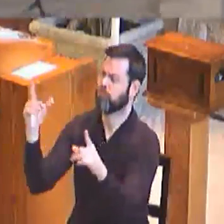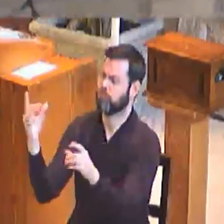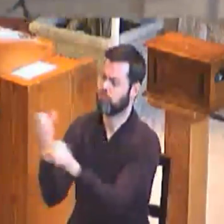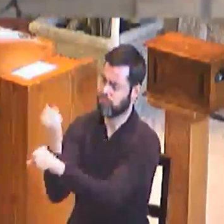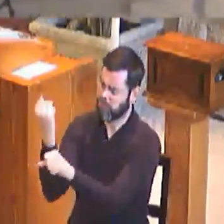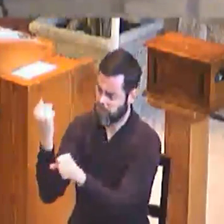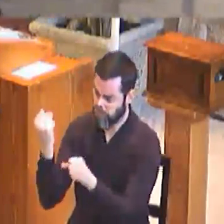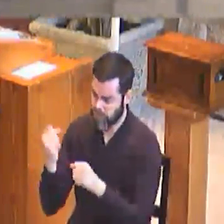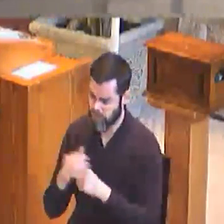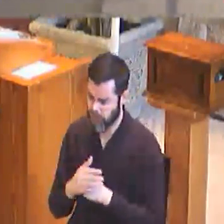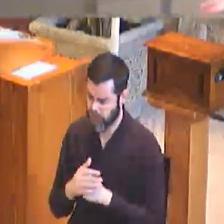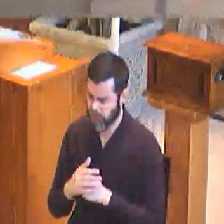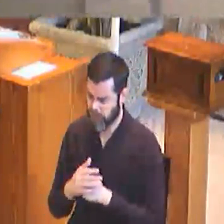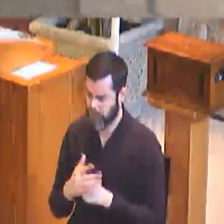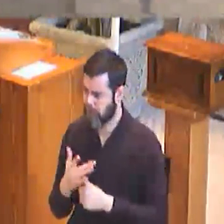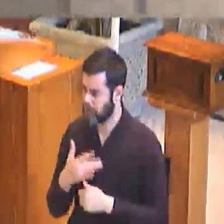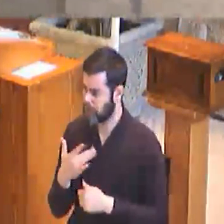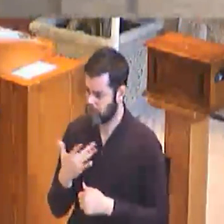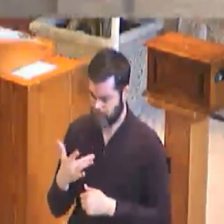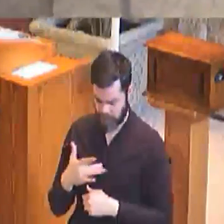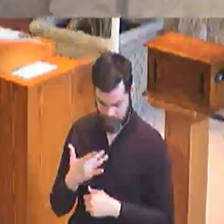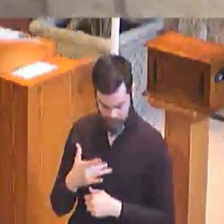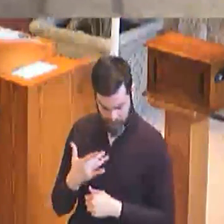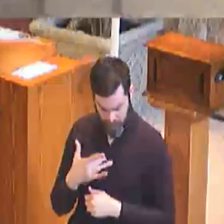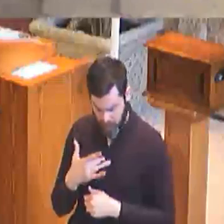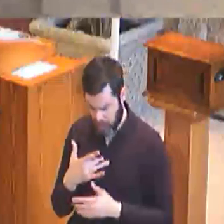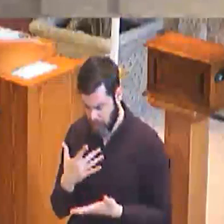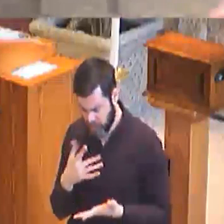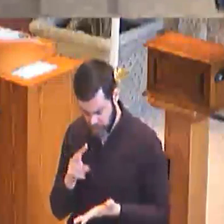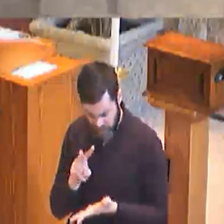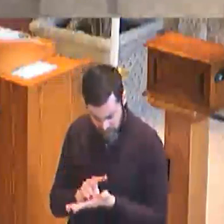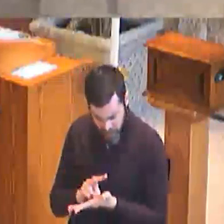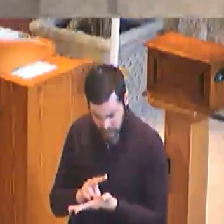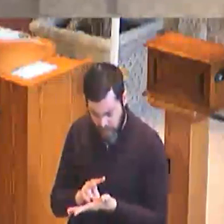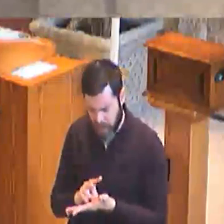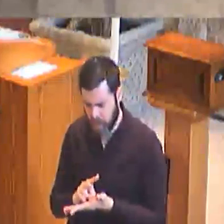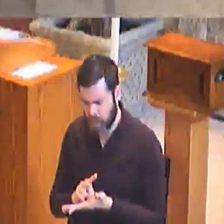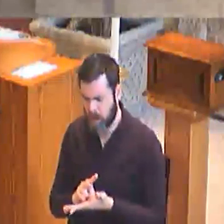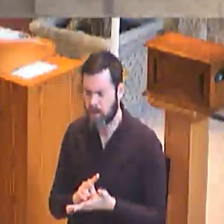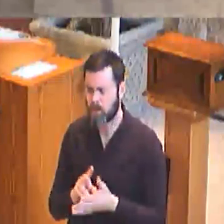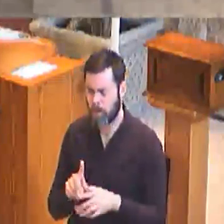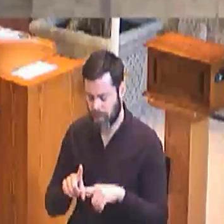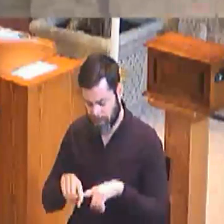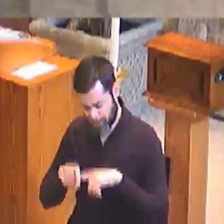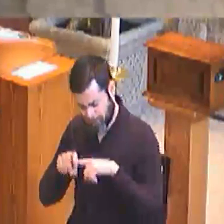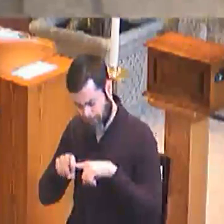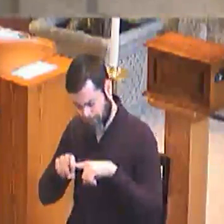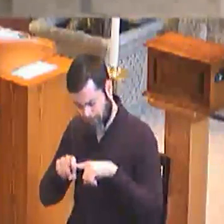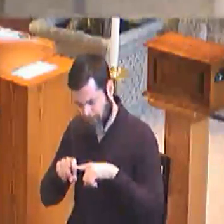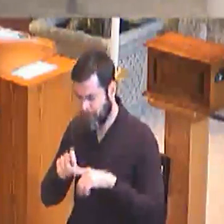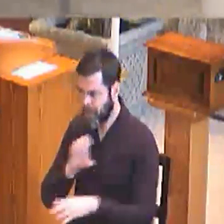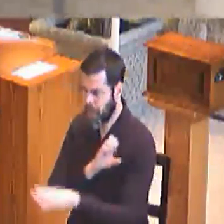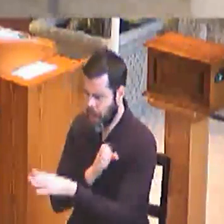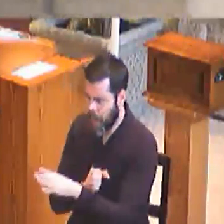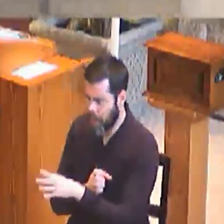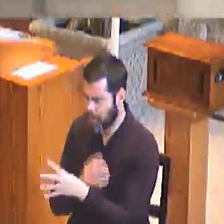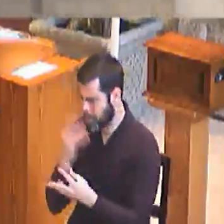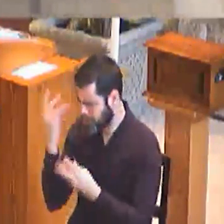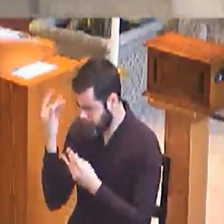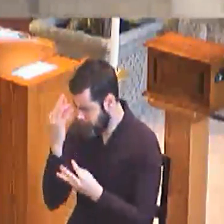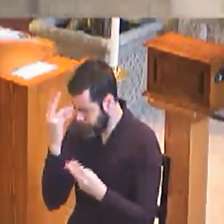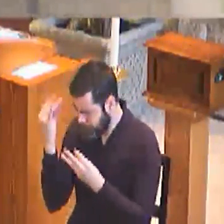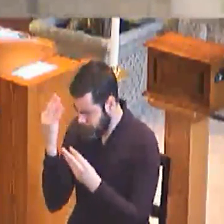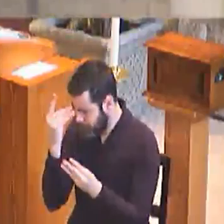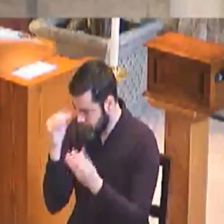perceive that we are a failure at times for us to call back our energies, to spend time in prayer, to know what to do next